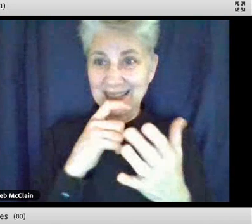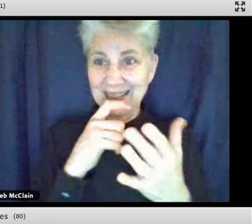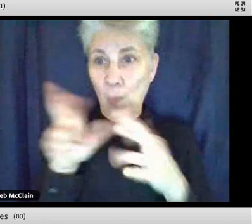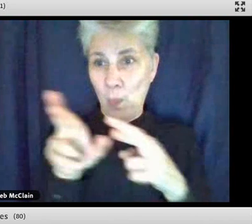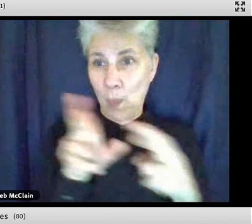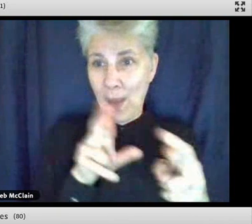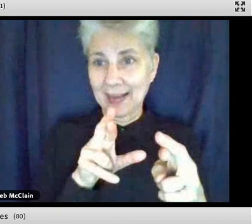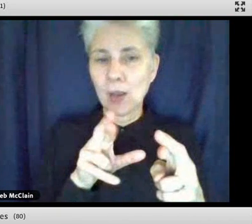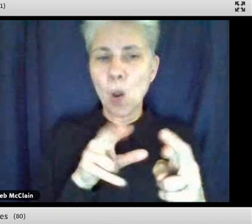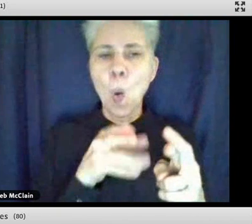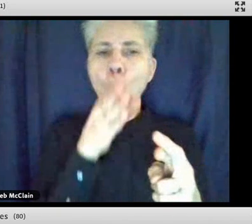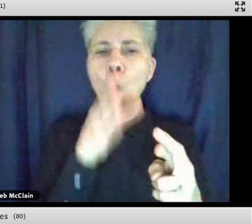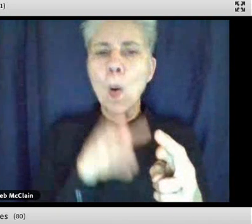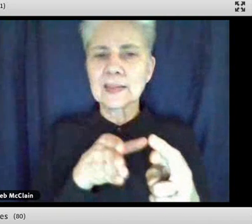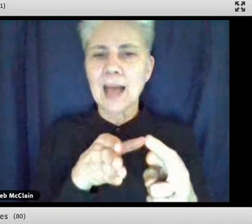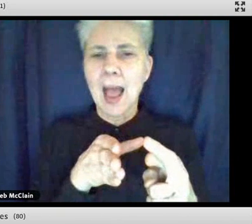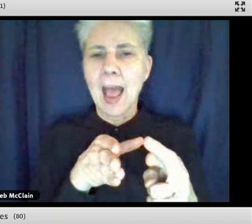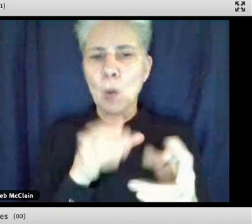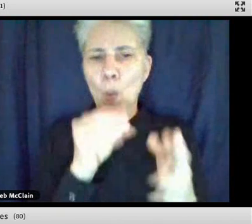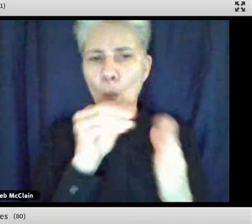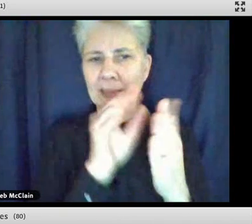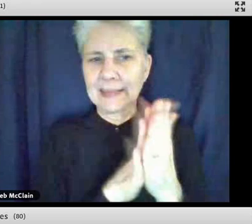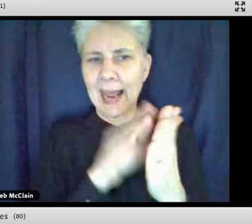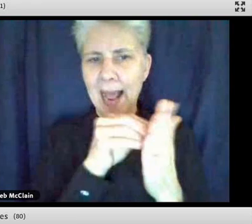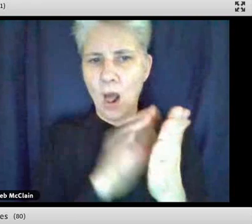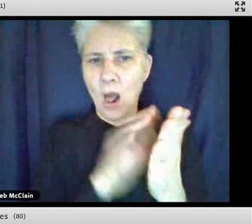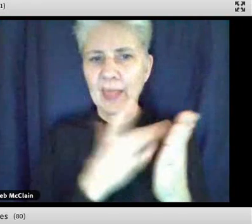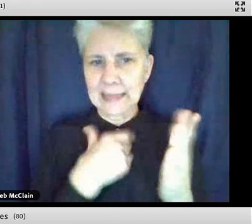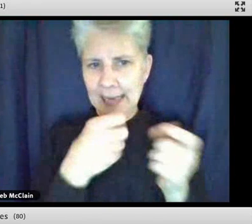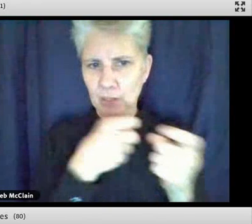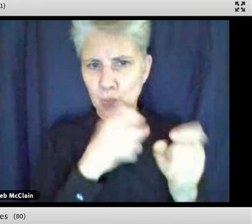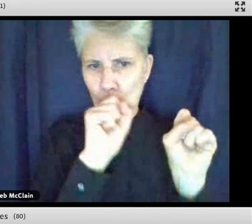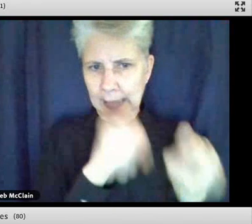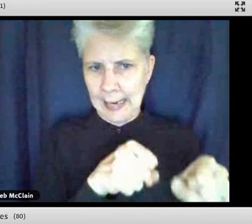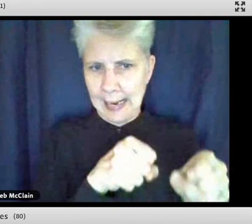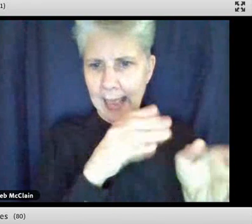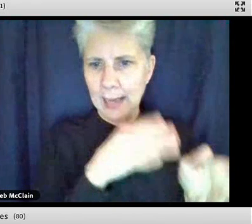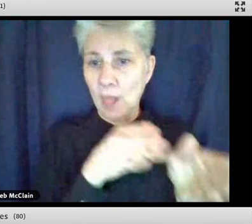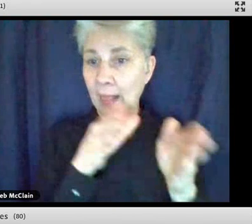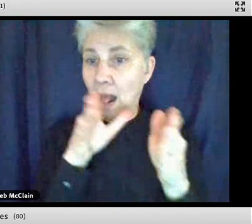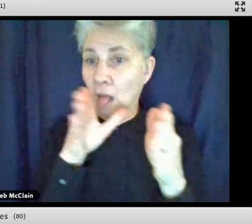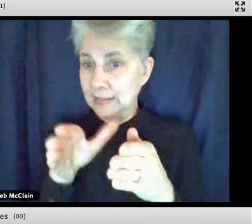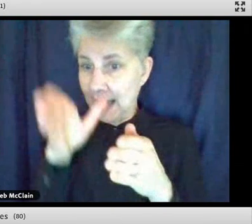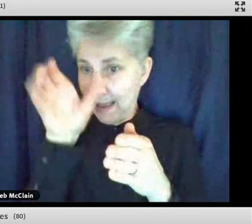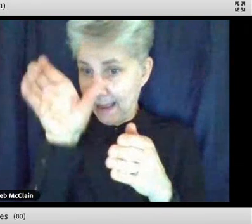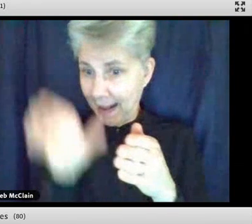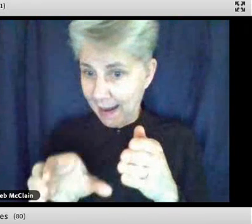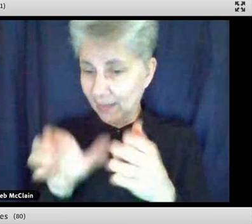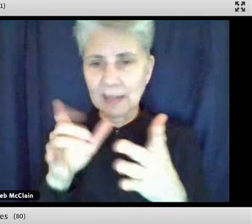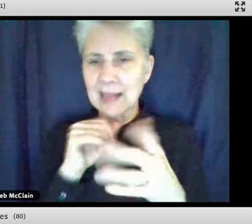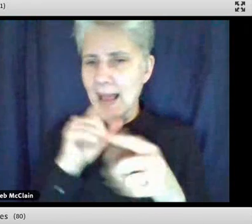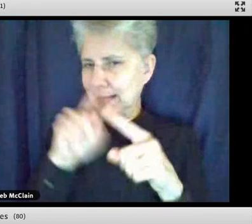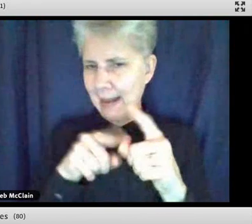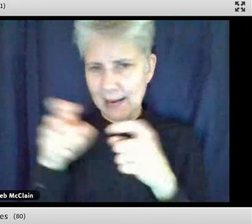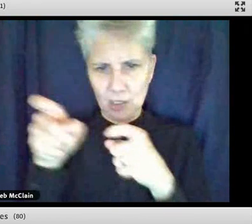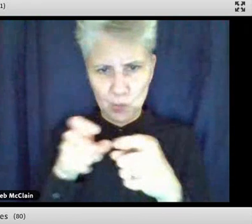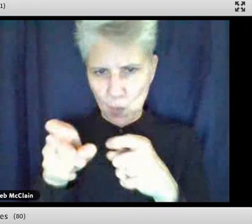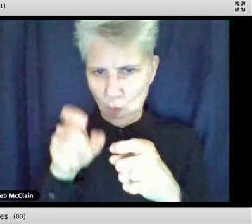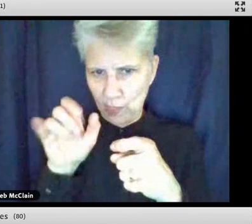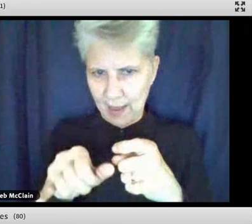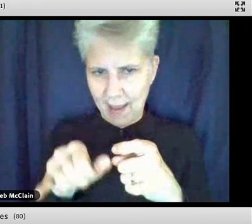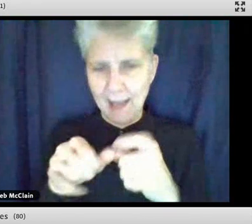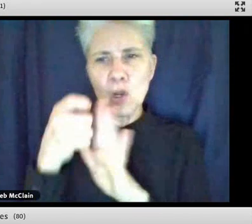one side, I want you to write things I can control, and on the other side, things I can't control, and